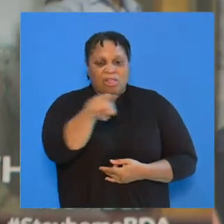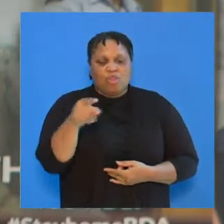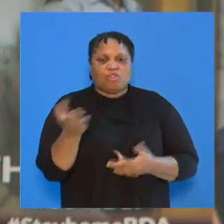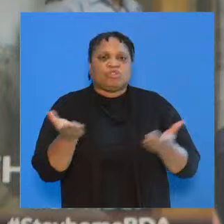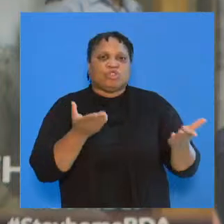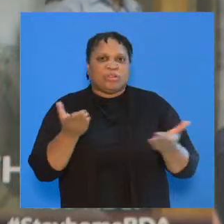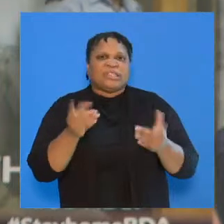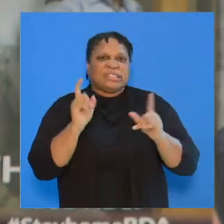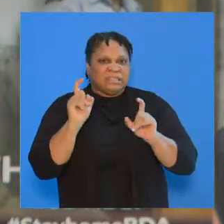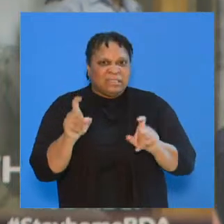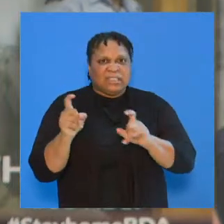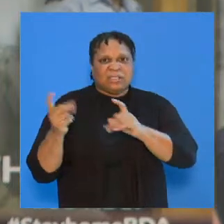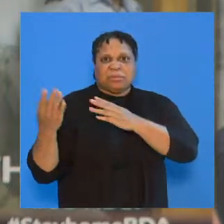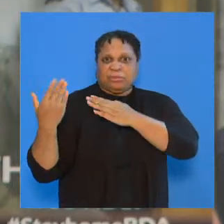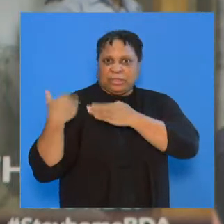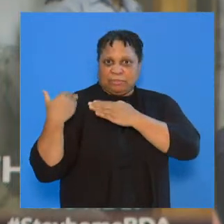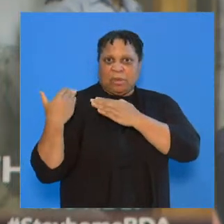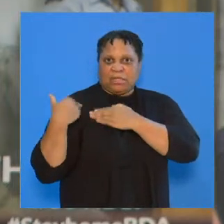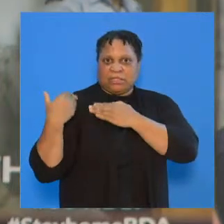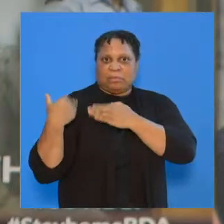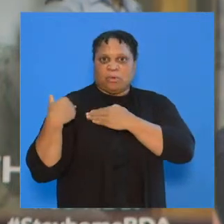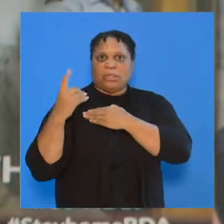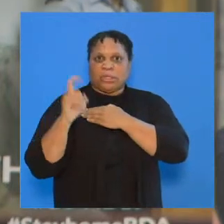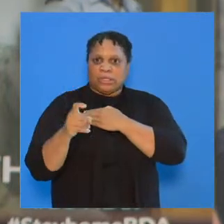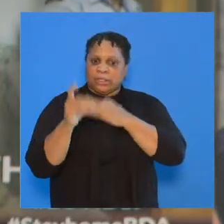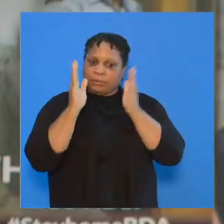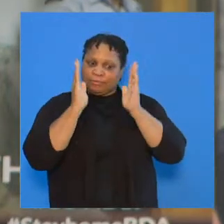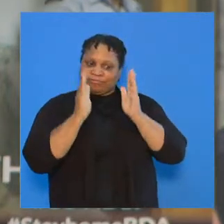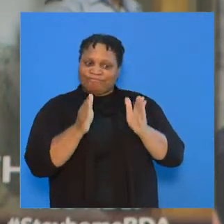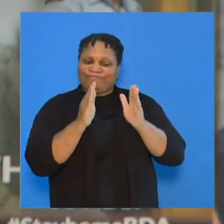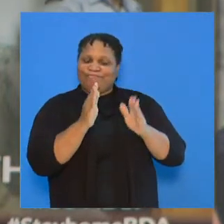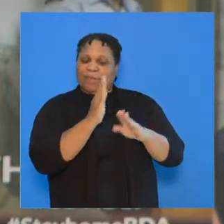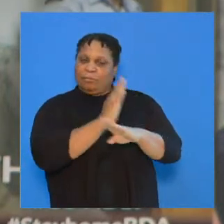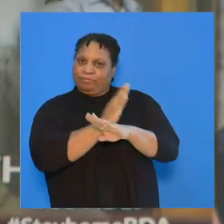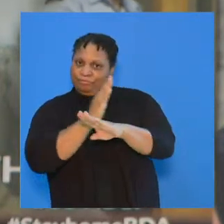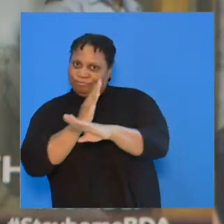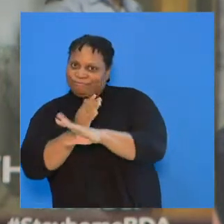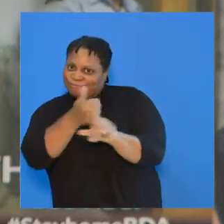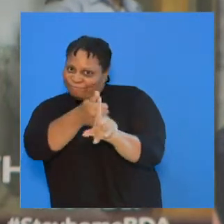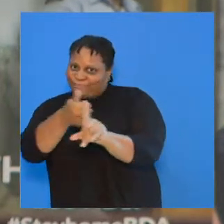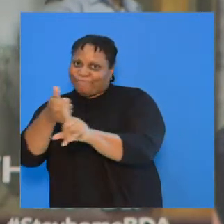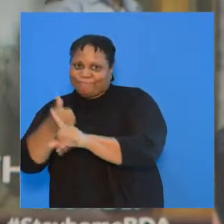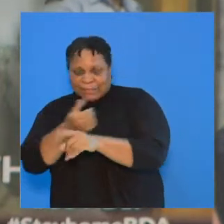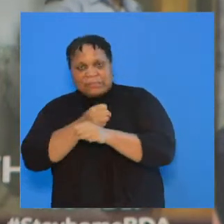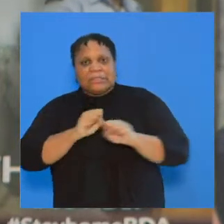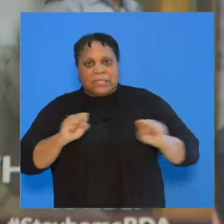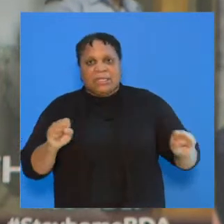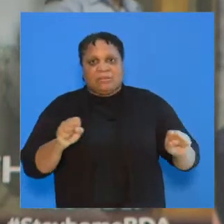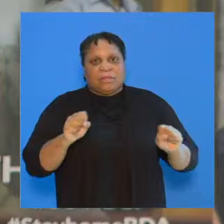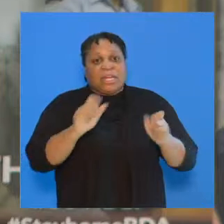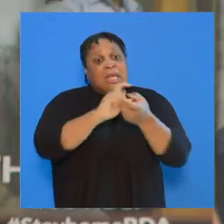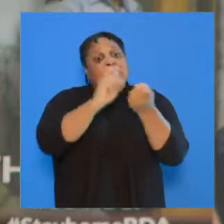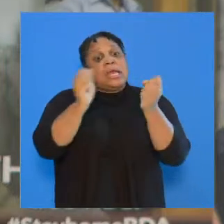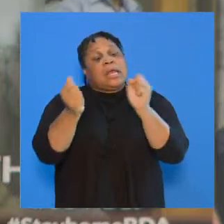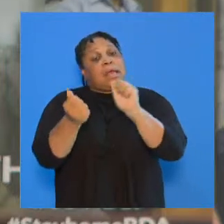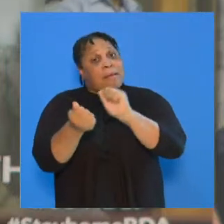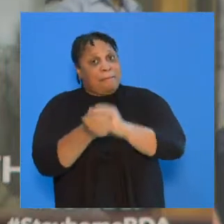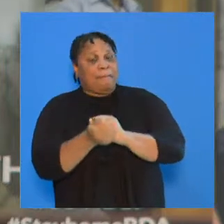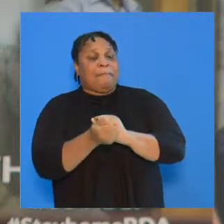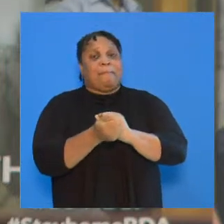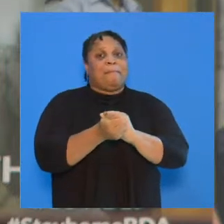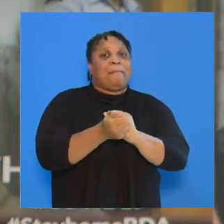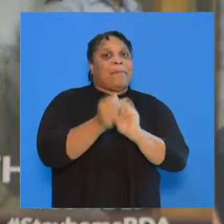and customers must be vigilant for their own safety. The amended regulations were signed by the